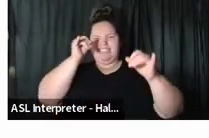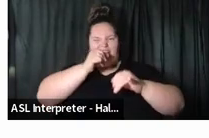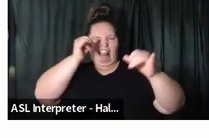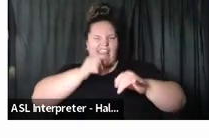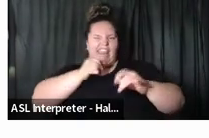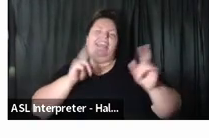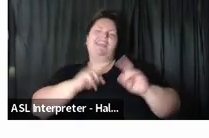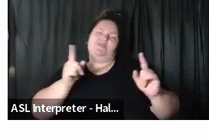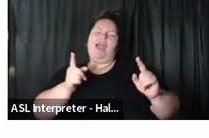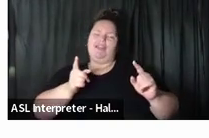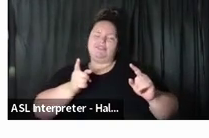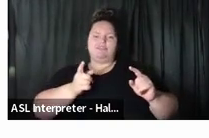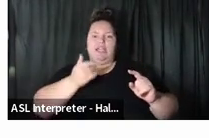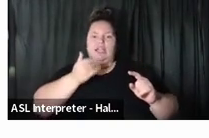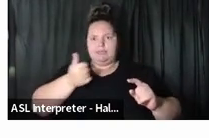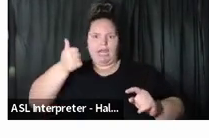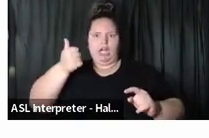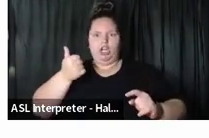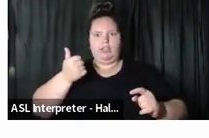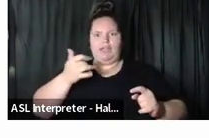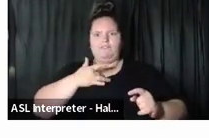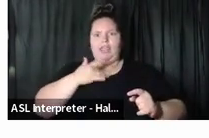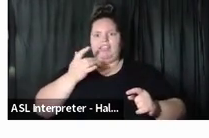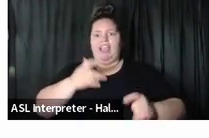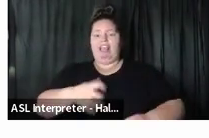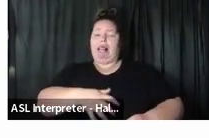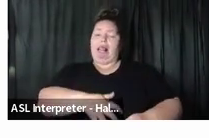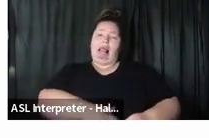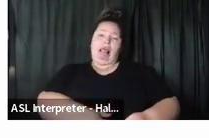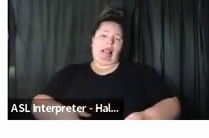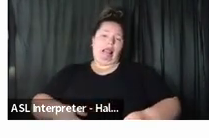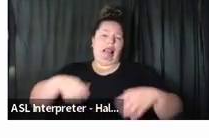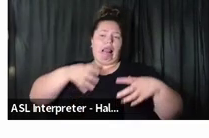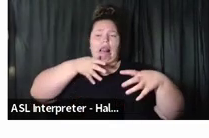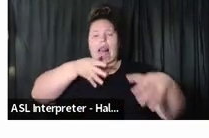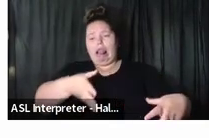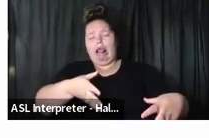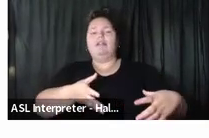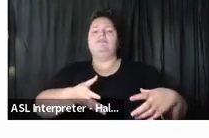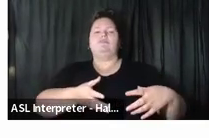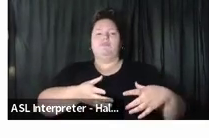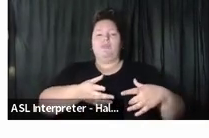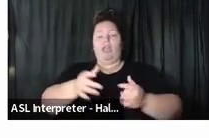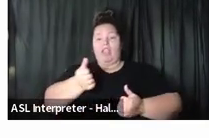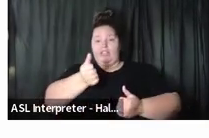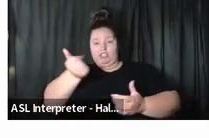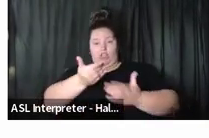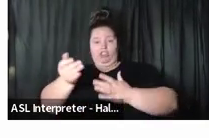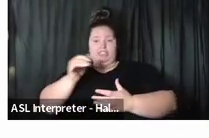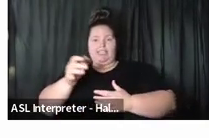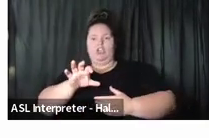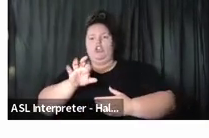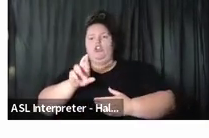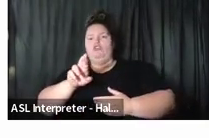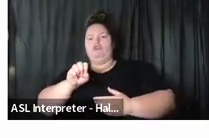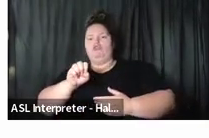than feeling like you're going to be being super nauseous. And there's other things like the relief band